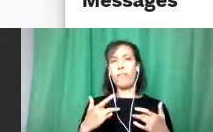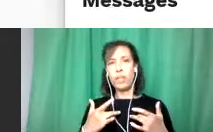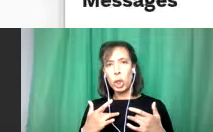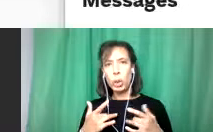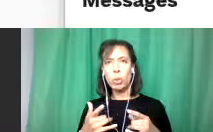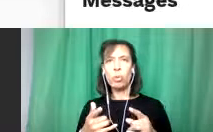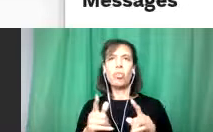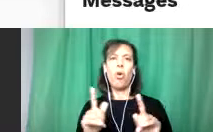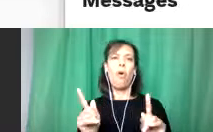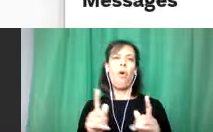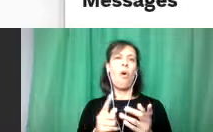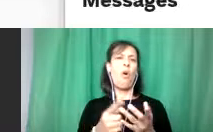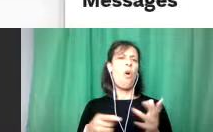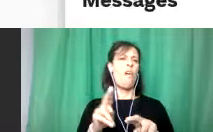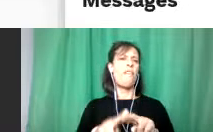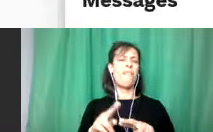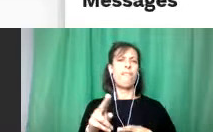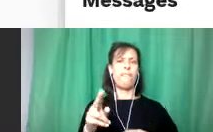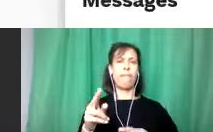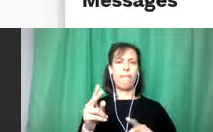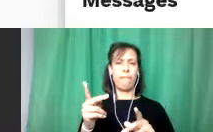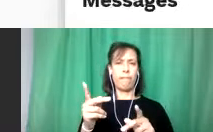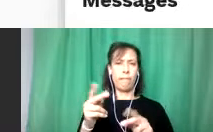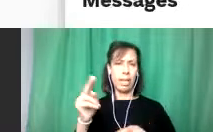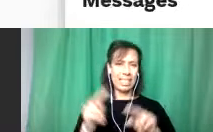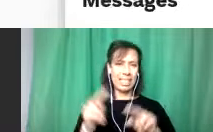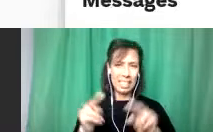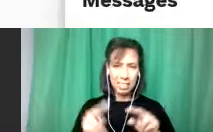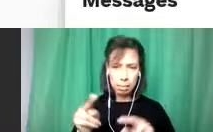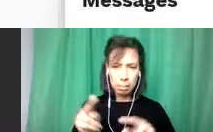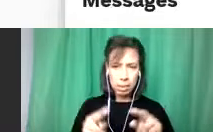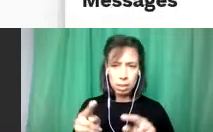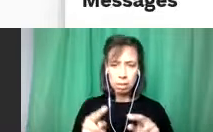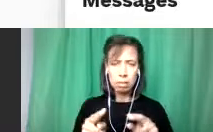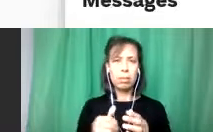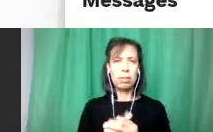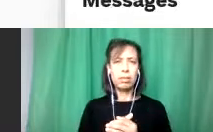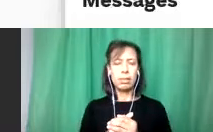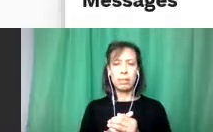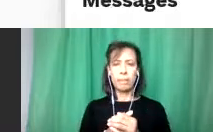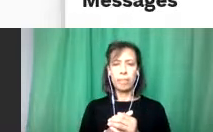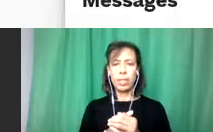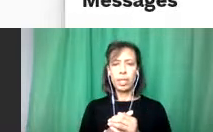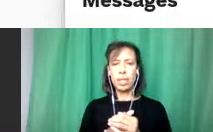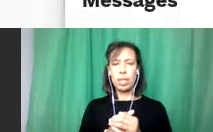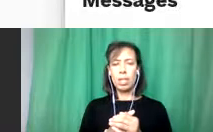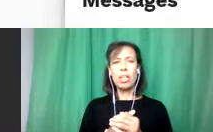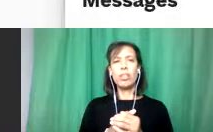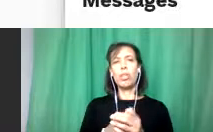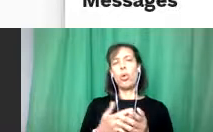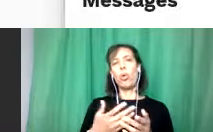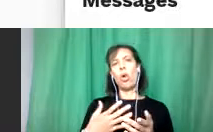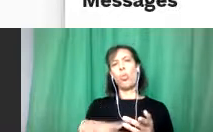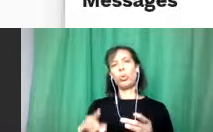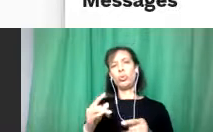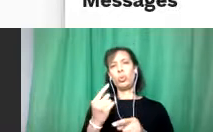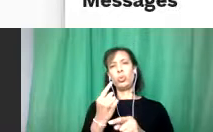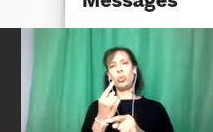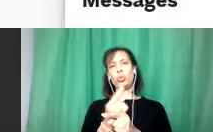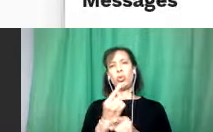chat conversation on Teams. And I want to talk about my teaching methods and